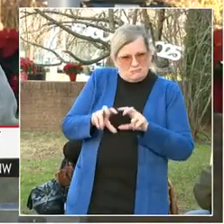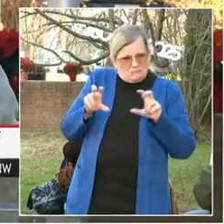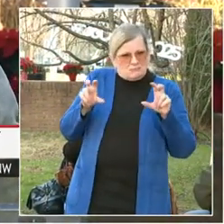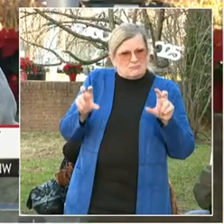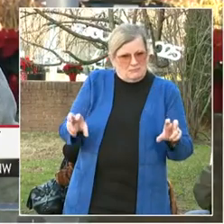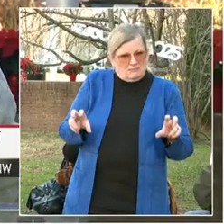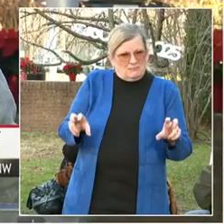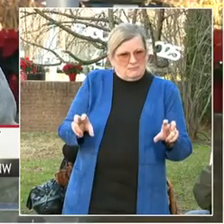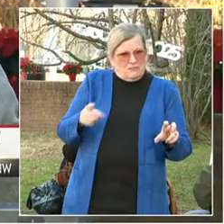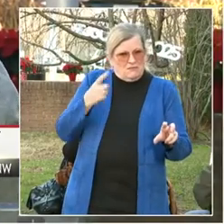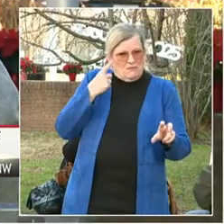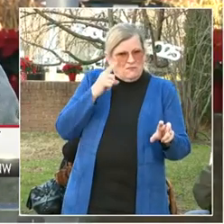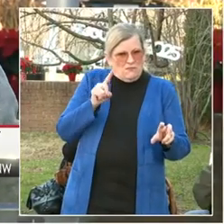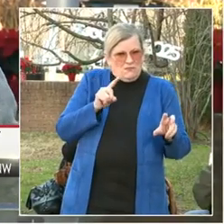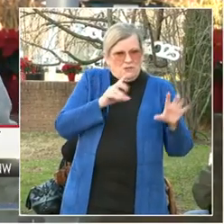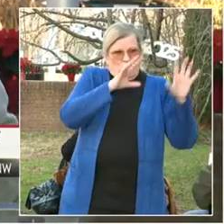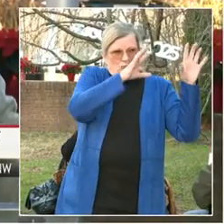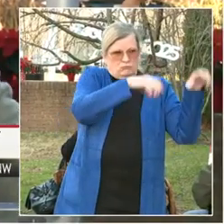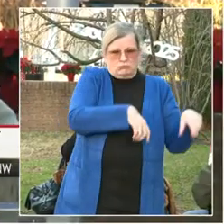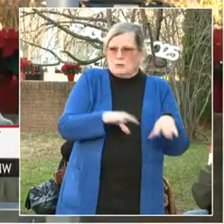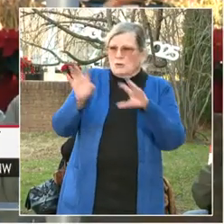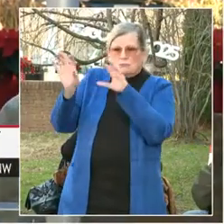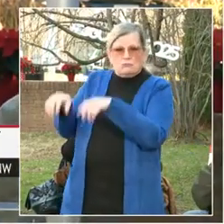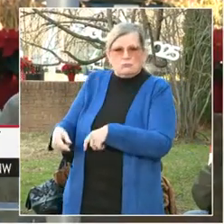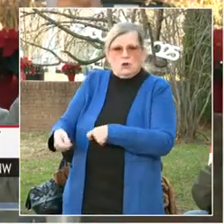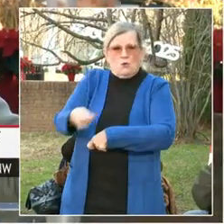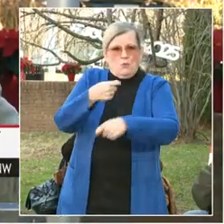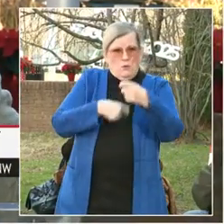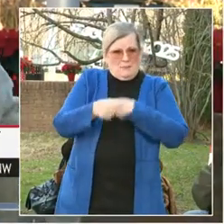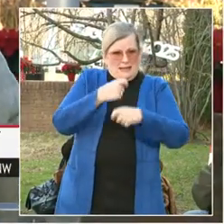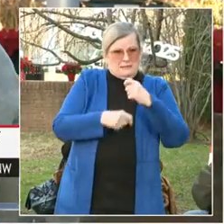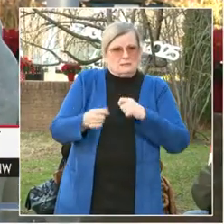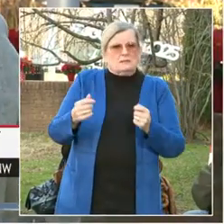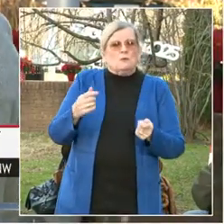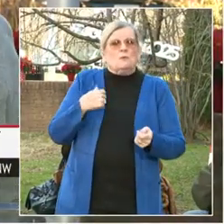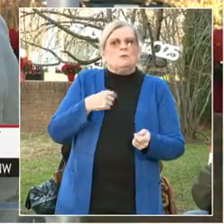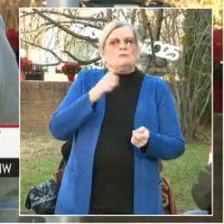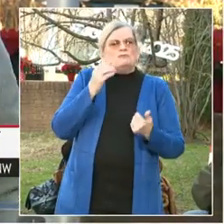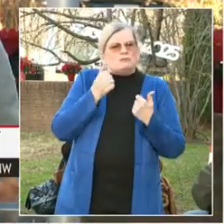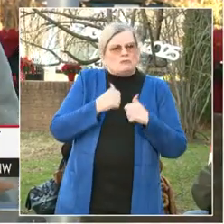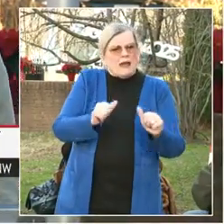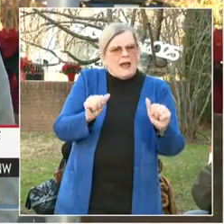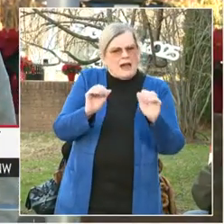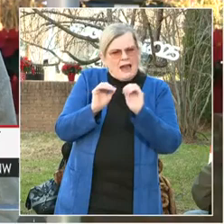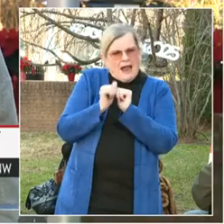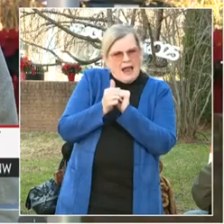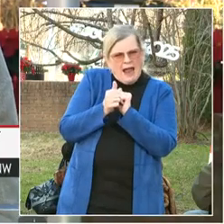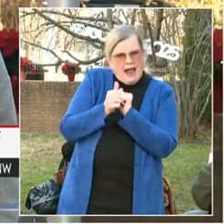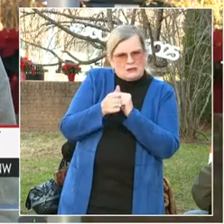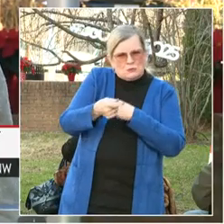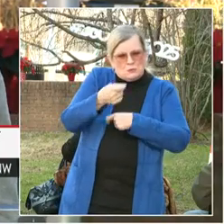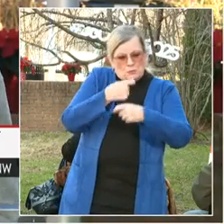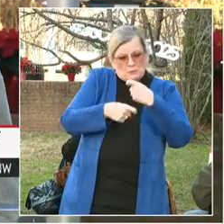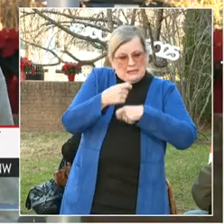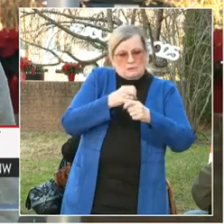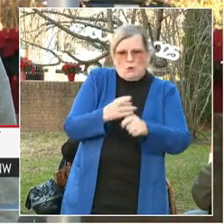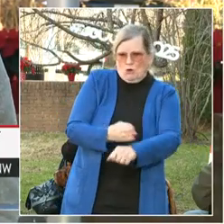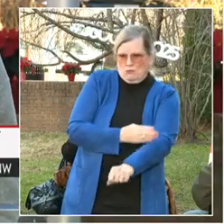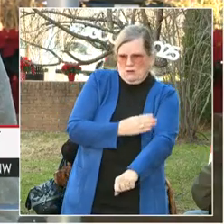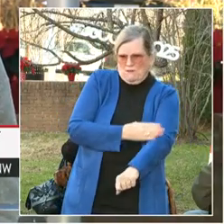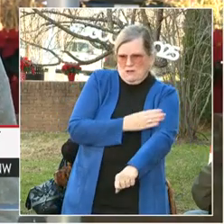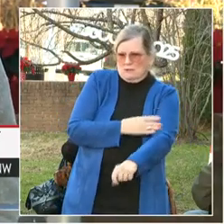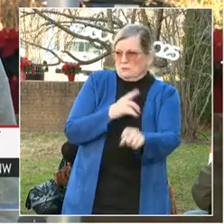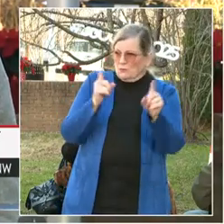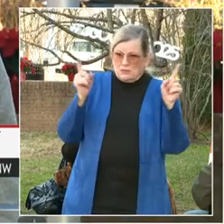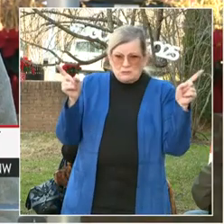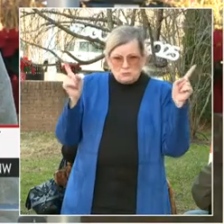for replacement. So as we think about how to replace or renovate these buildings, we will seek a